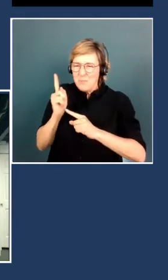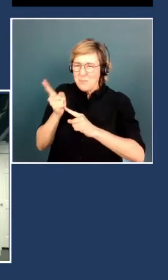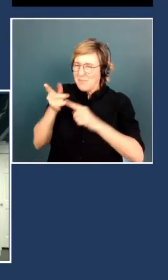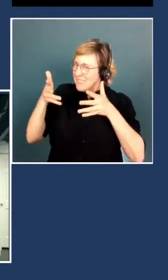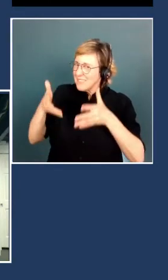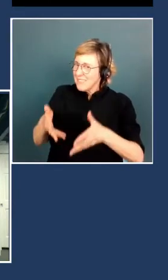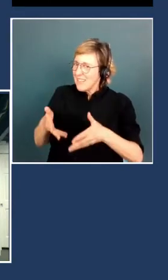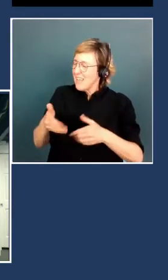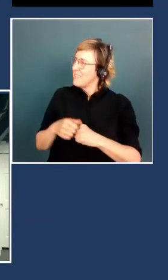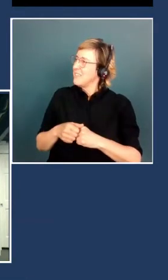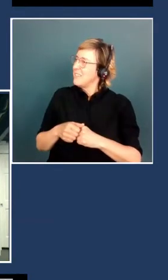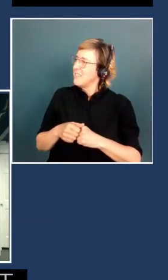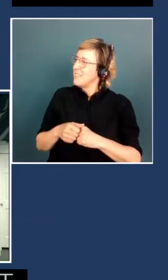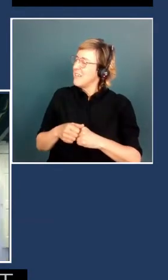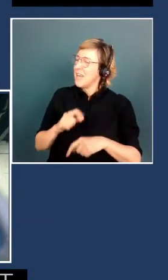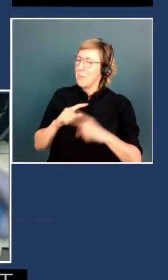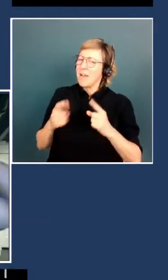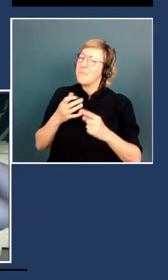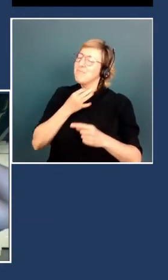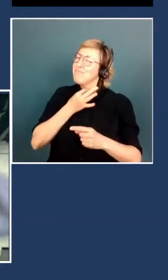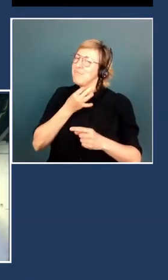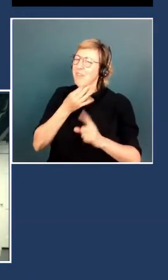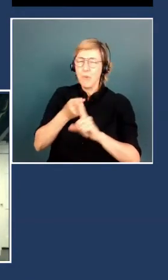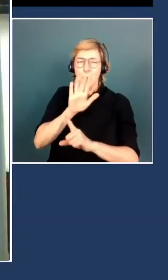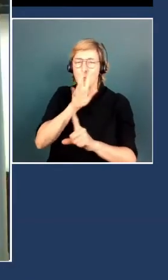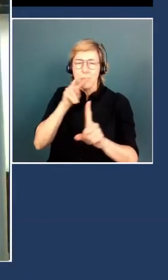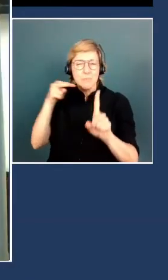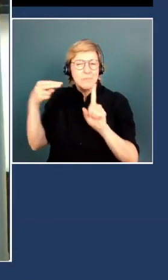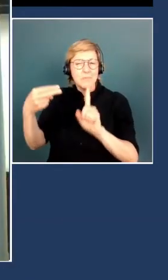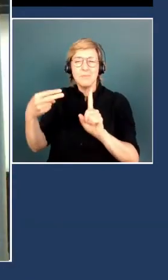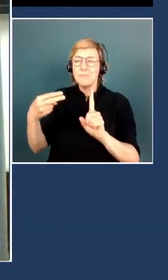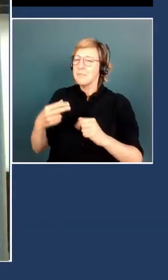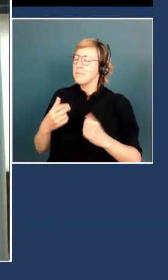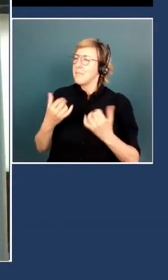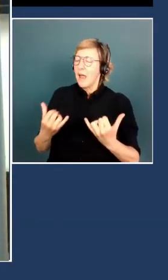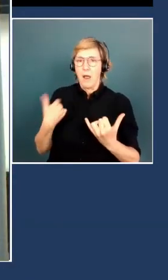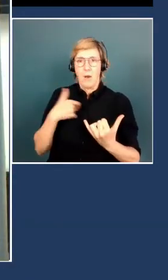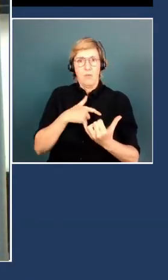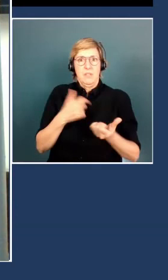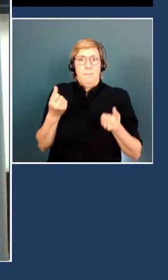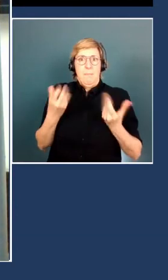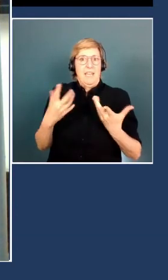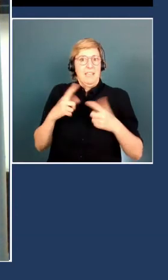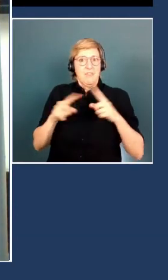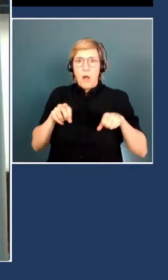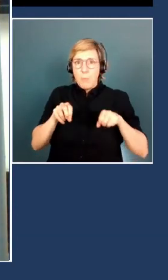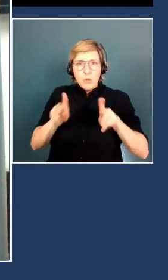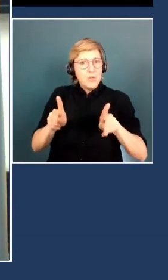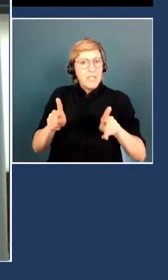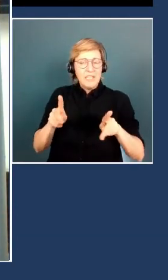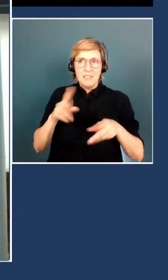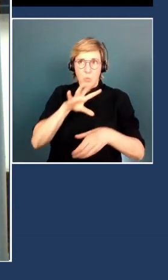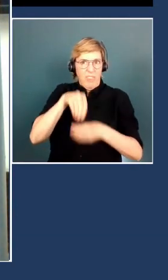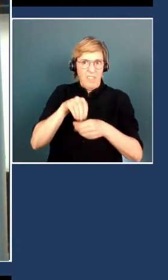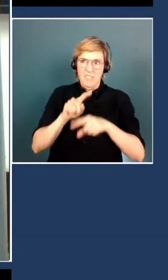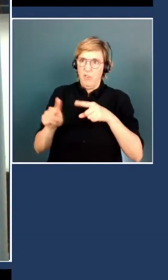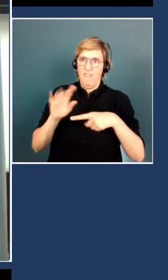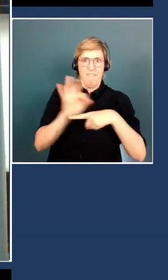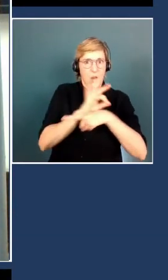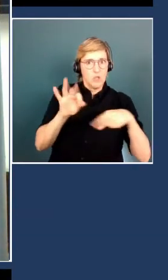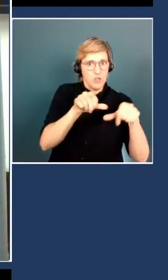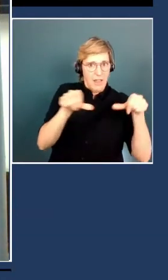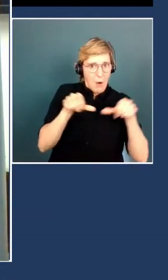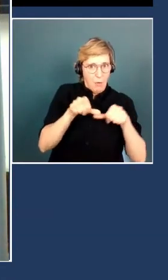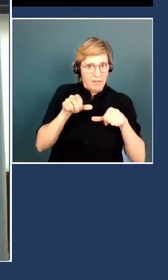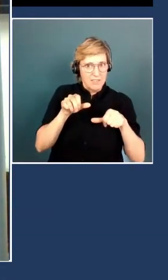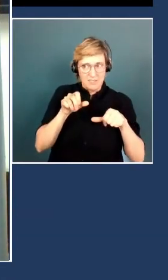both our perspectives, there's so many different opportunities within so many different functional areas of each of our businesses. And, we're just